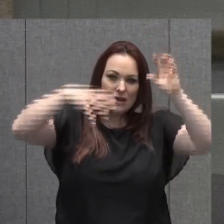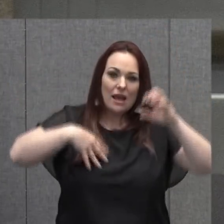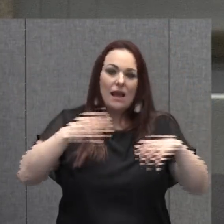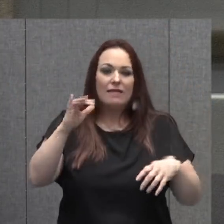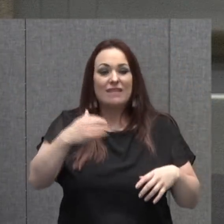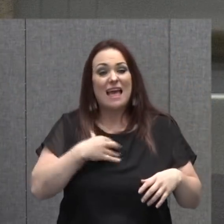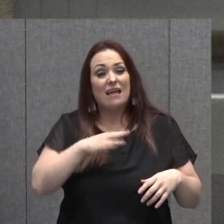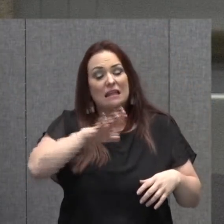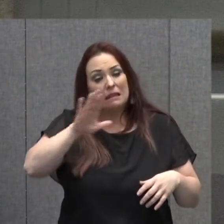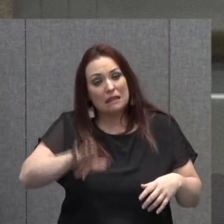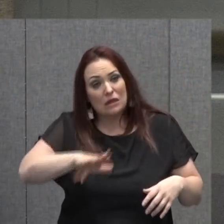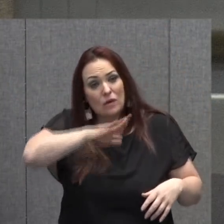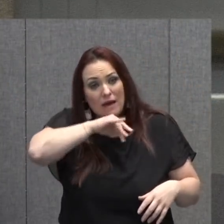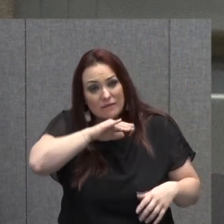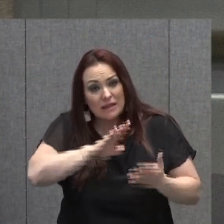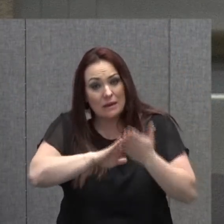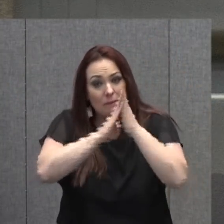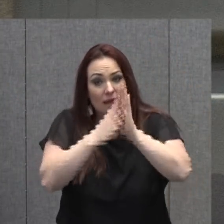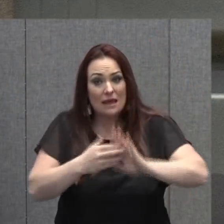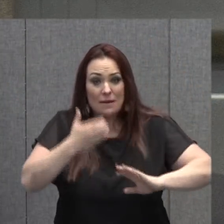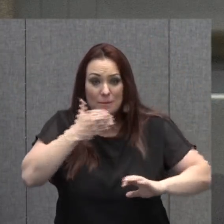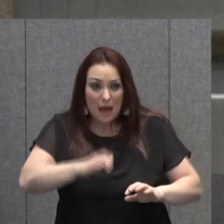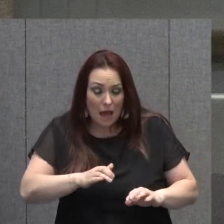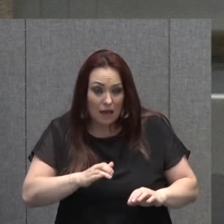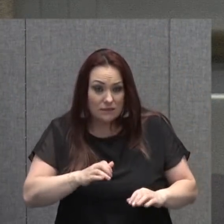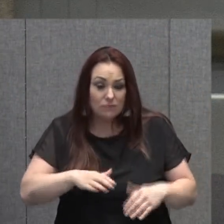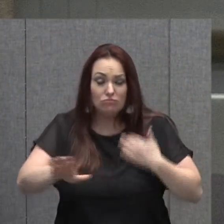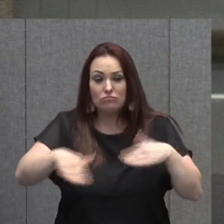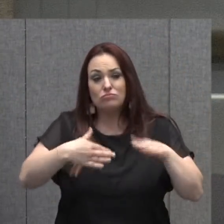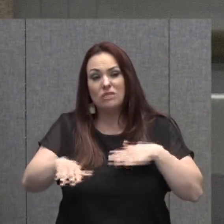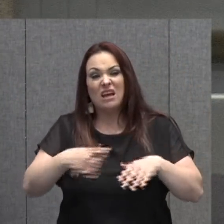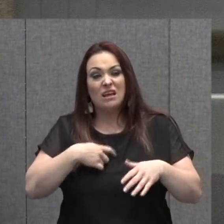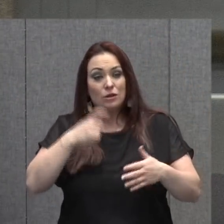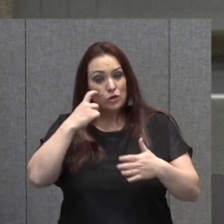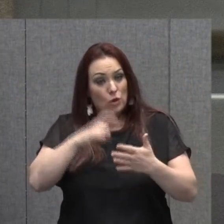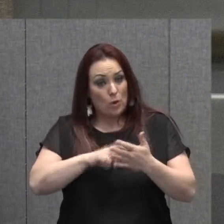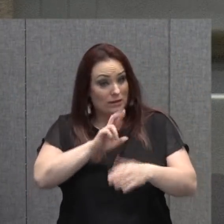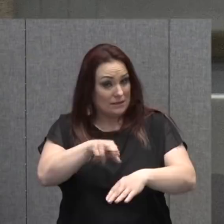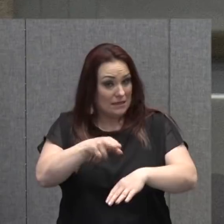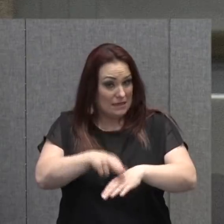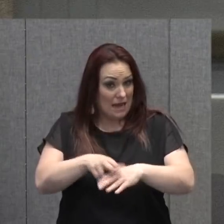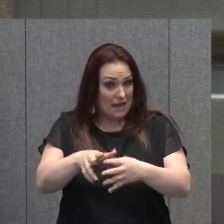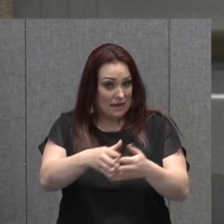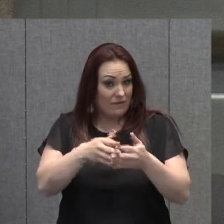hot. Then he came upon a Native American woman who was gathering sticks from